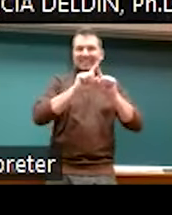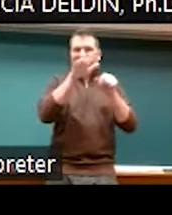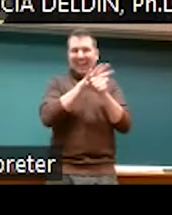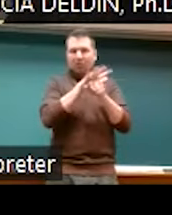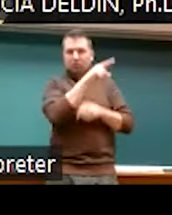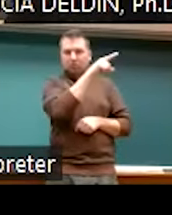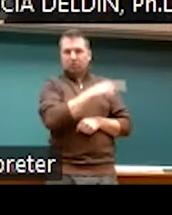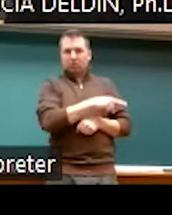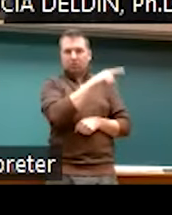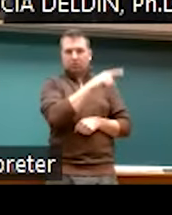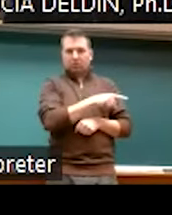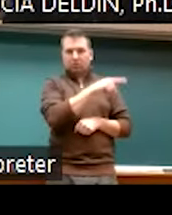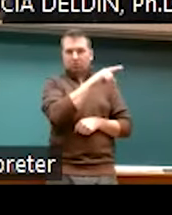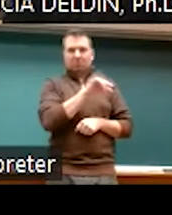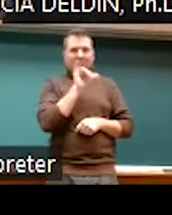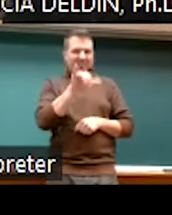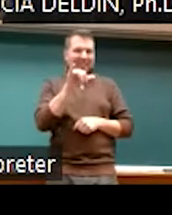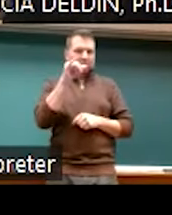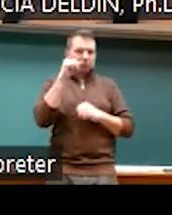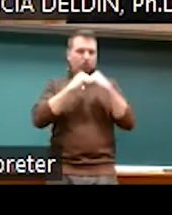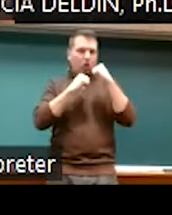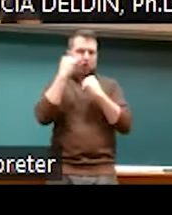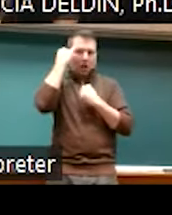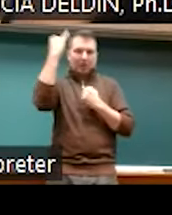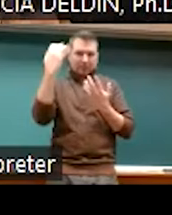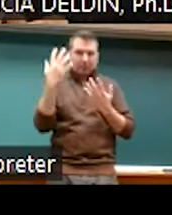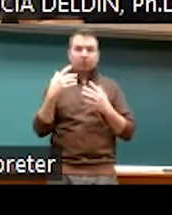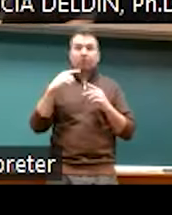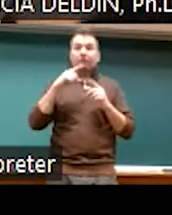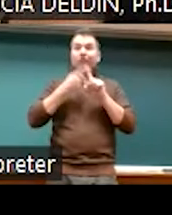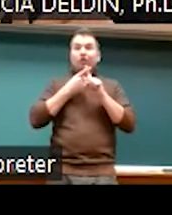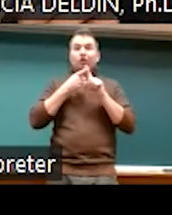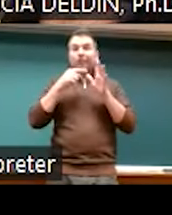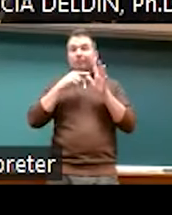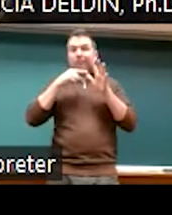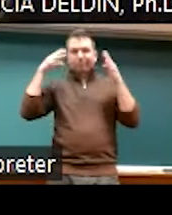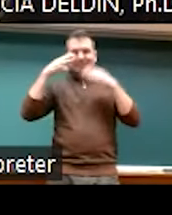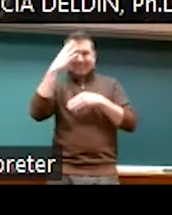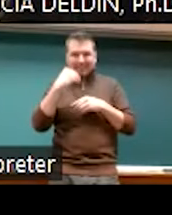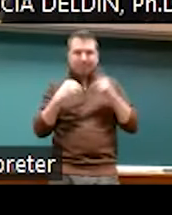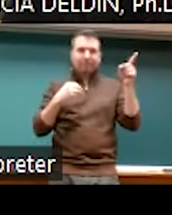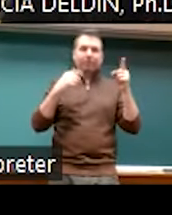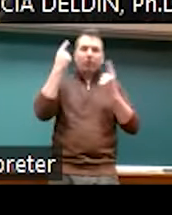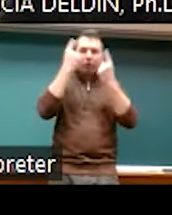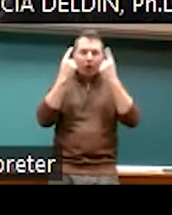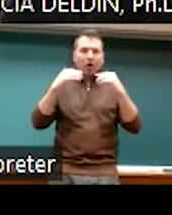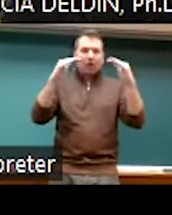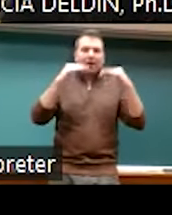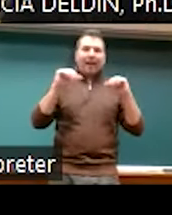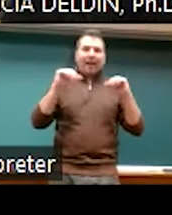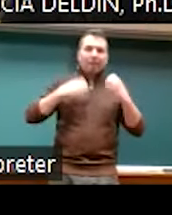social topics. So for example, we cover sleep, exercise, diet, Mediterranean diet in the